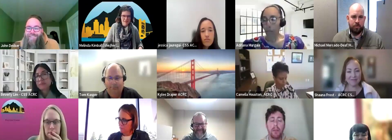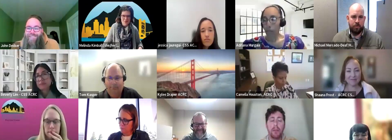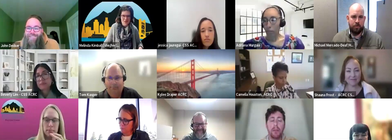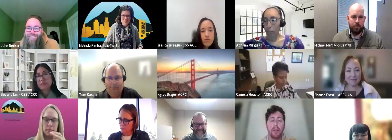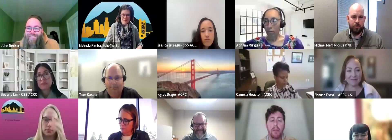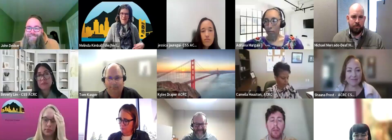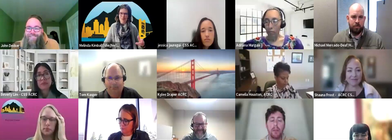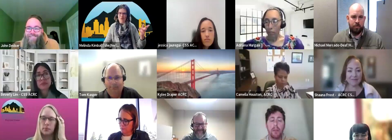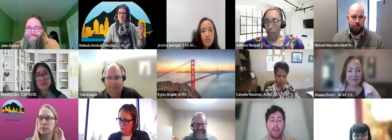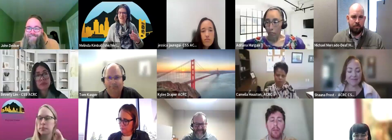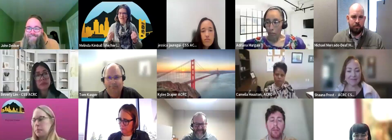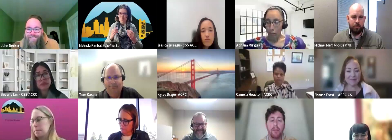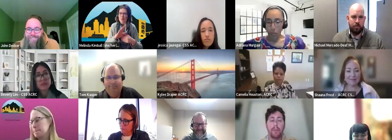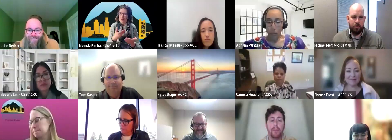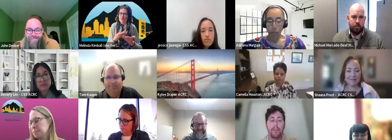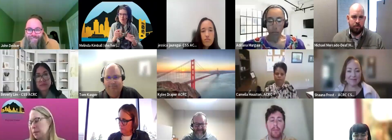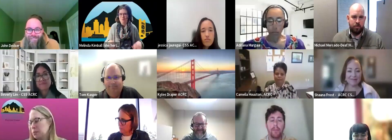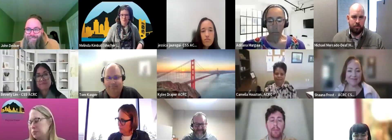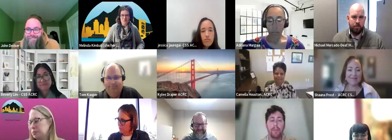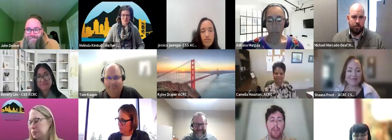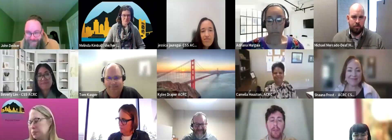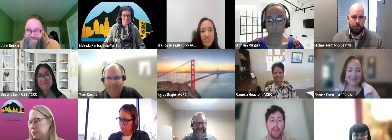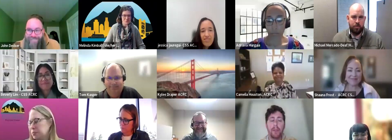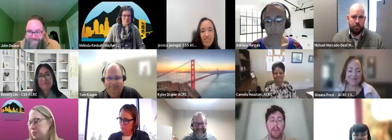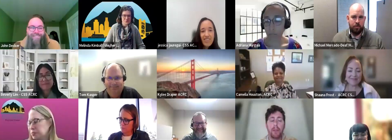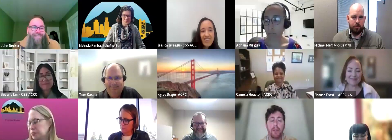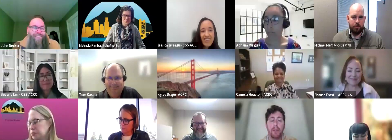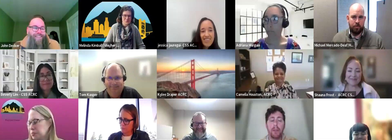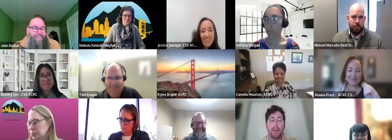today, our short lesson, and I look forward to signing with all of you.